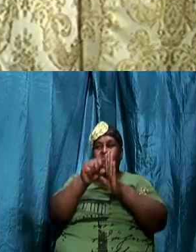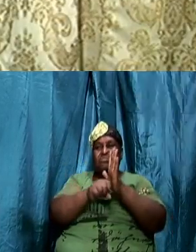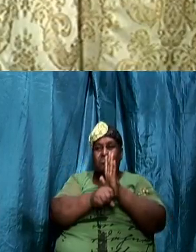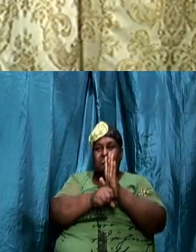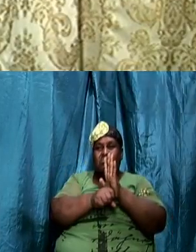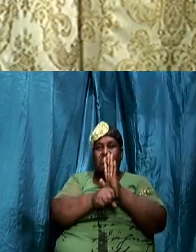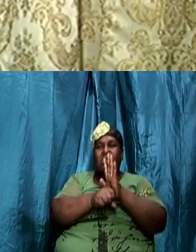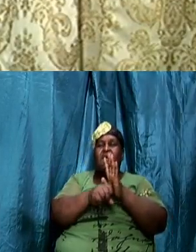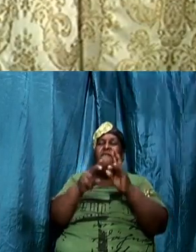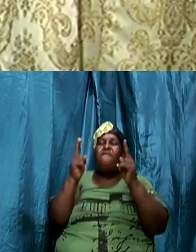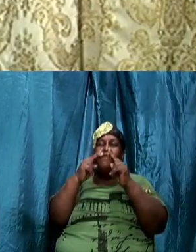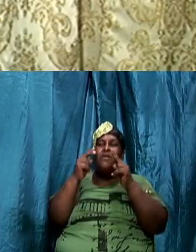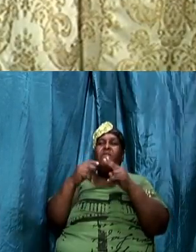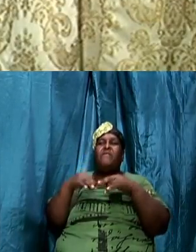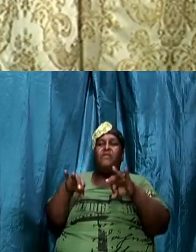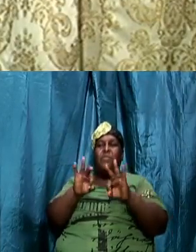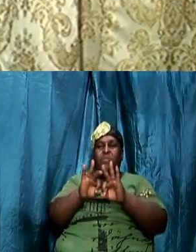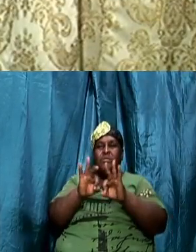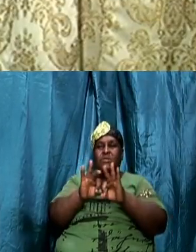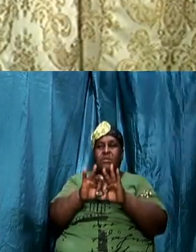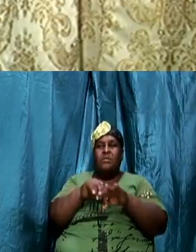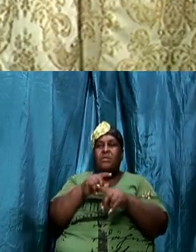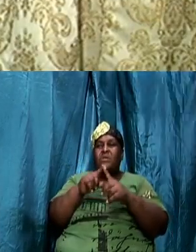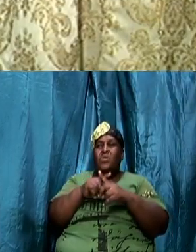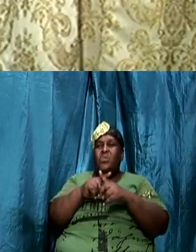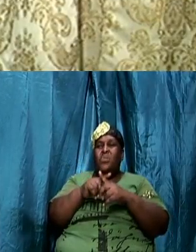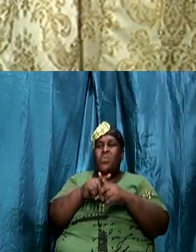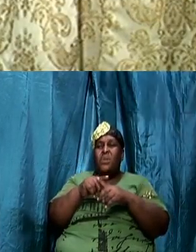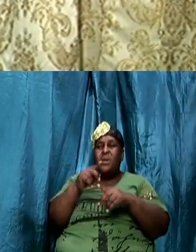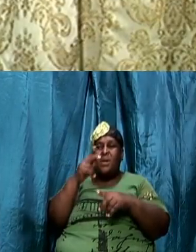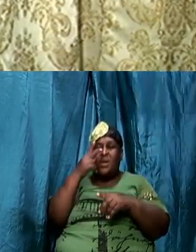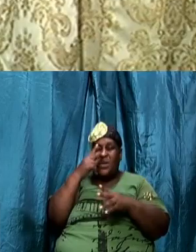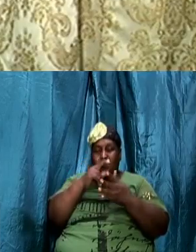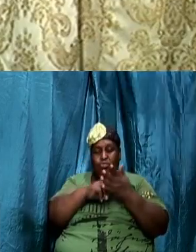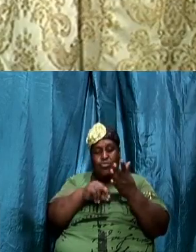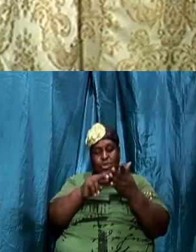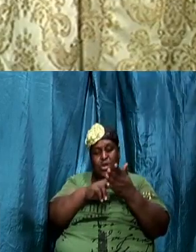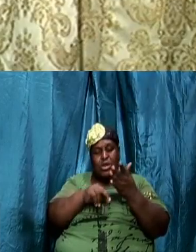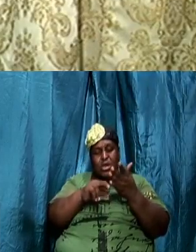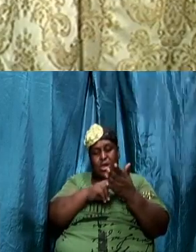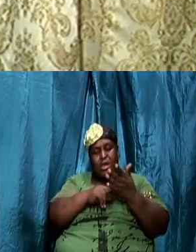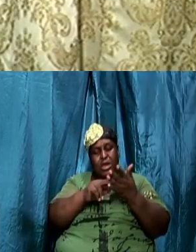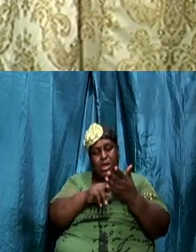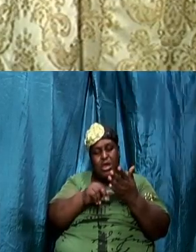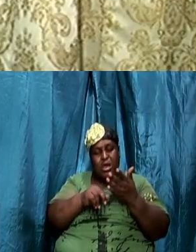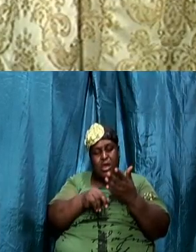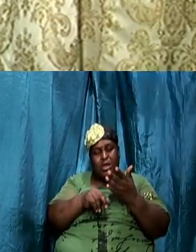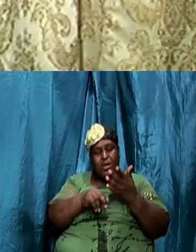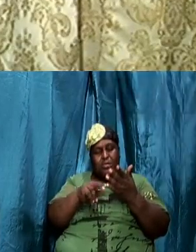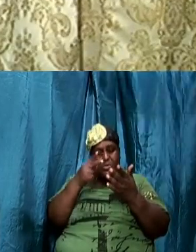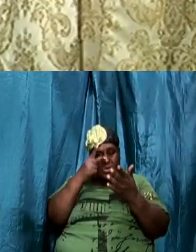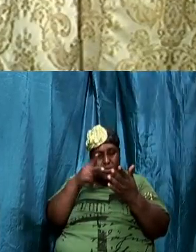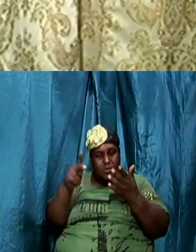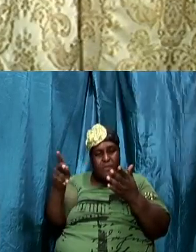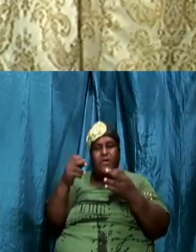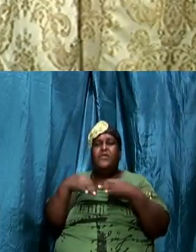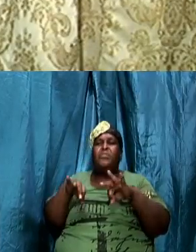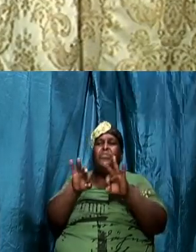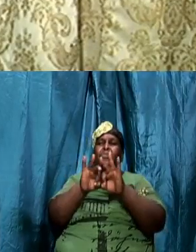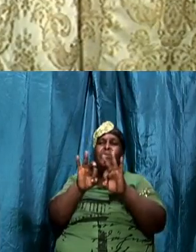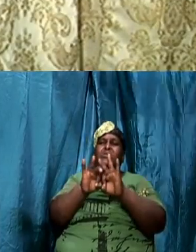episode. Very important. Some of us, when we read, we don't look at some details, but the detailed things are there so that we can see